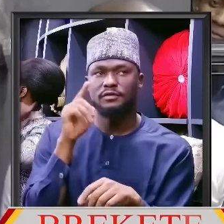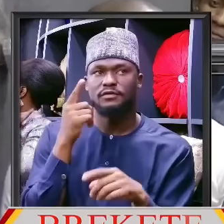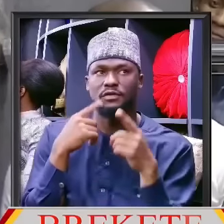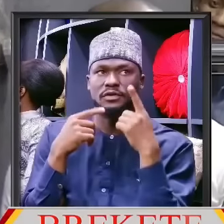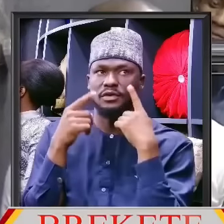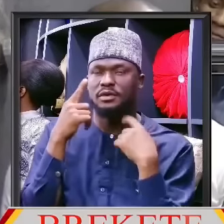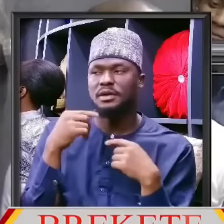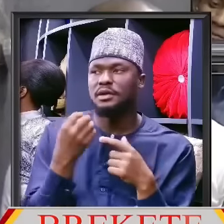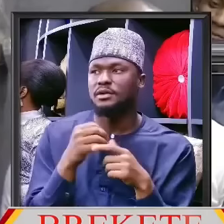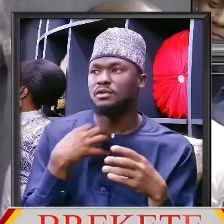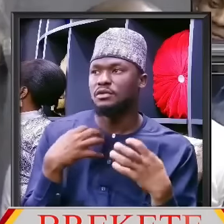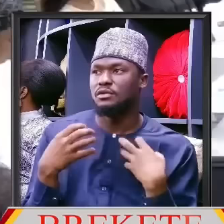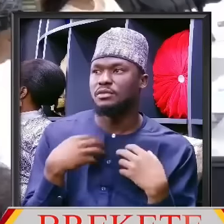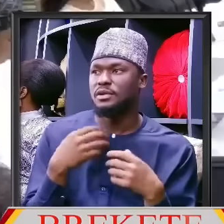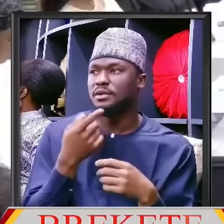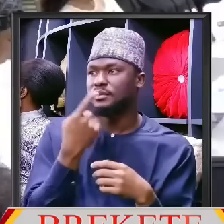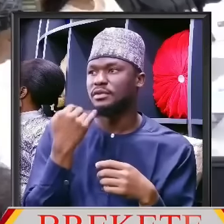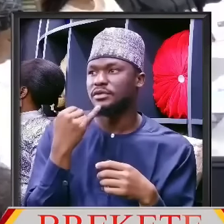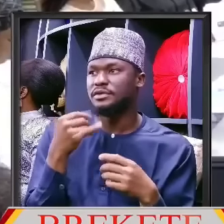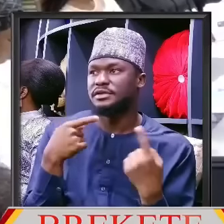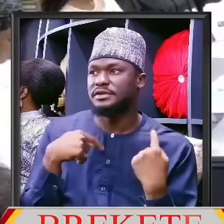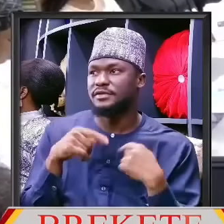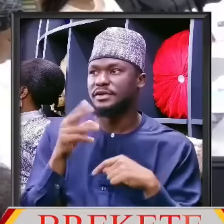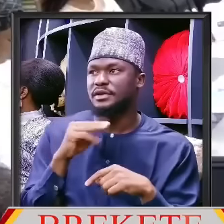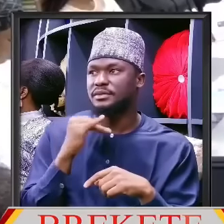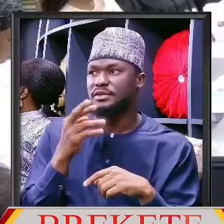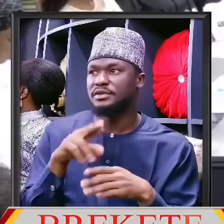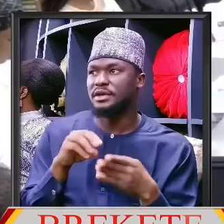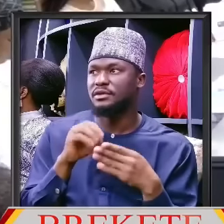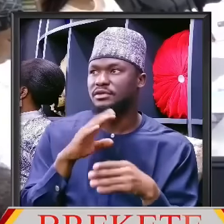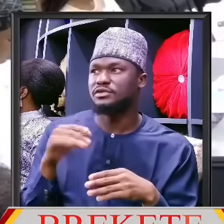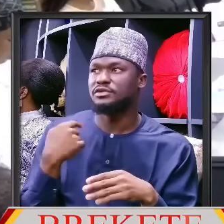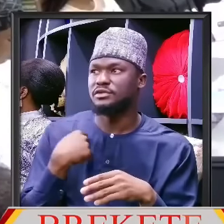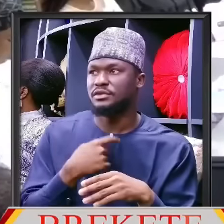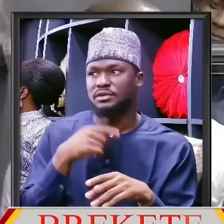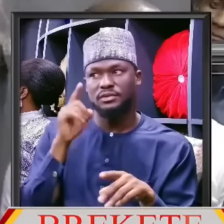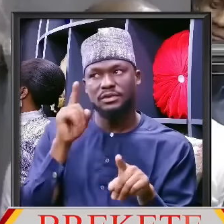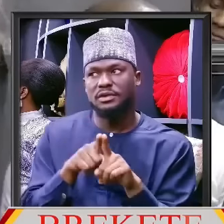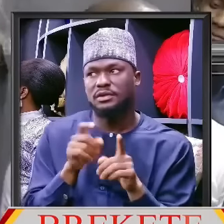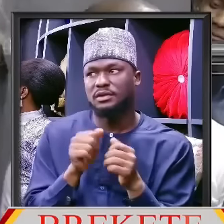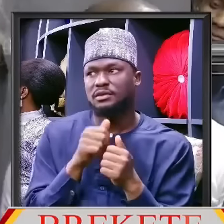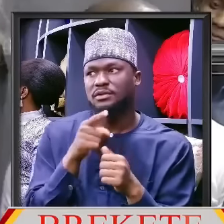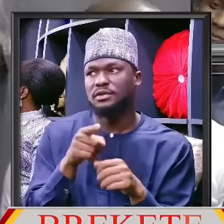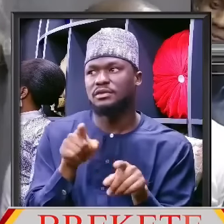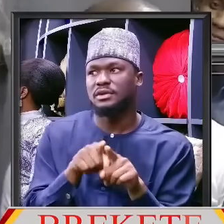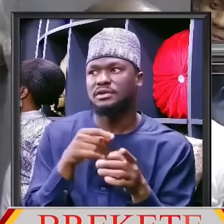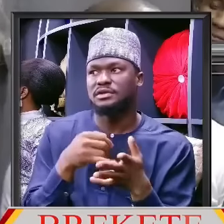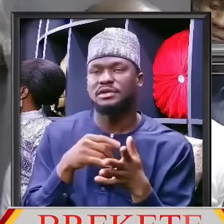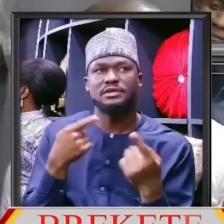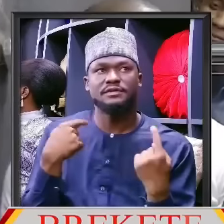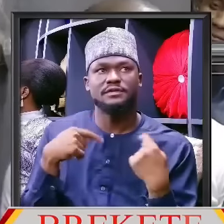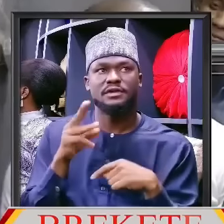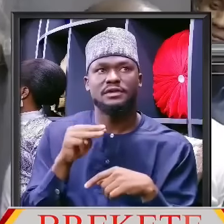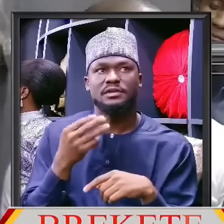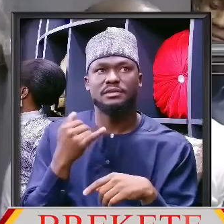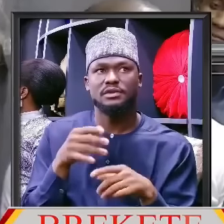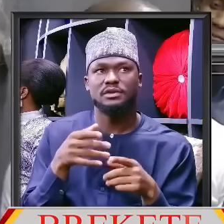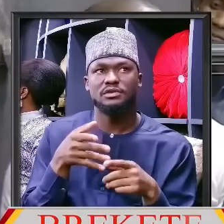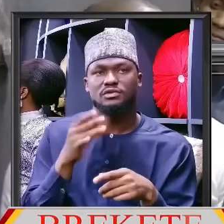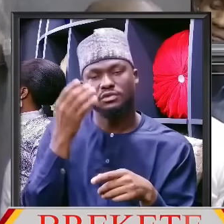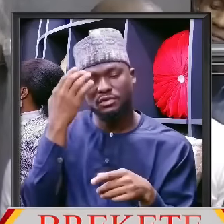for crying because it depend them, not their children. We agree. Yes, as it depend them, they also